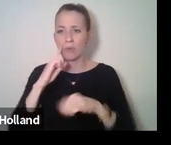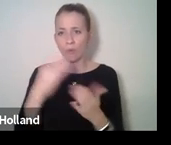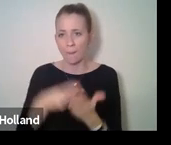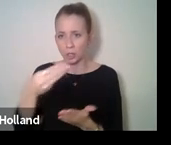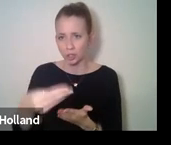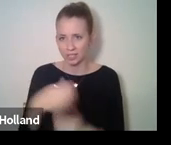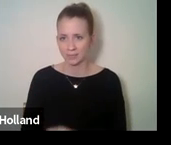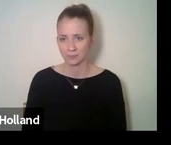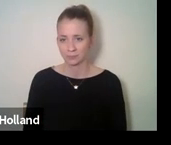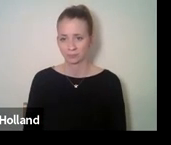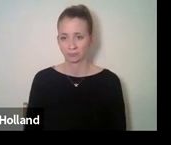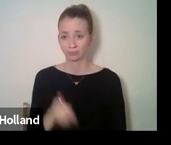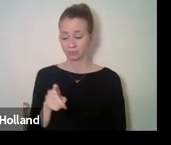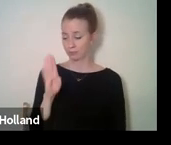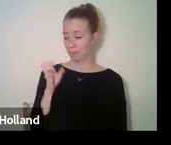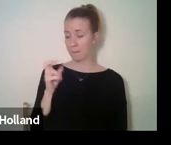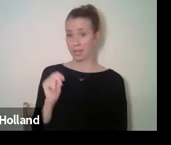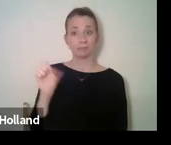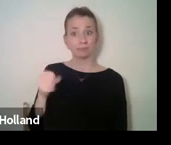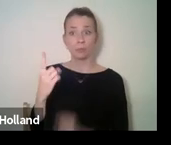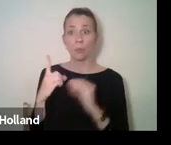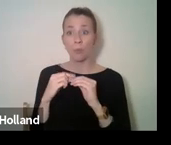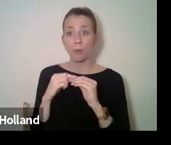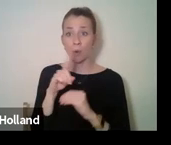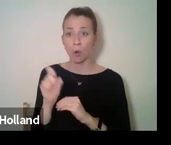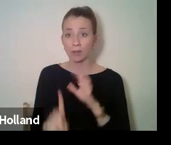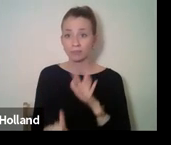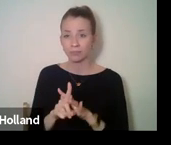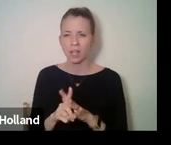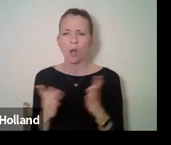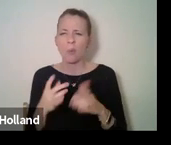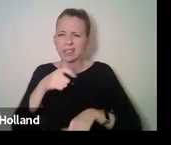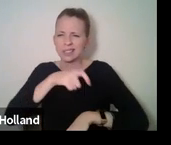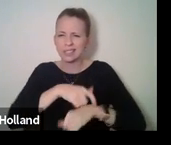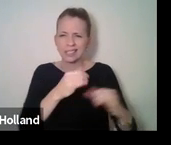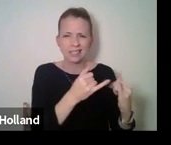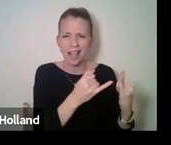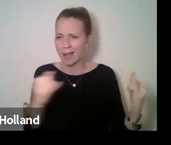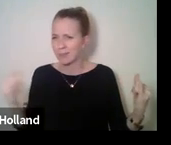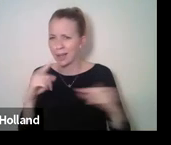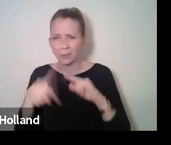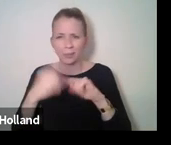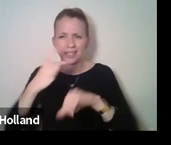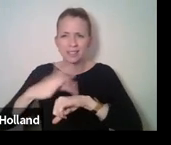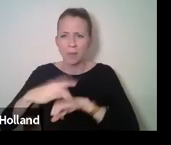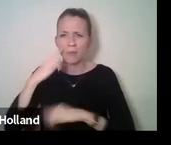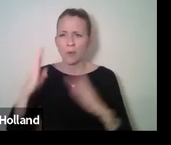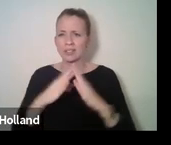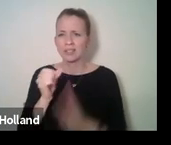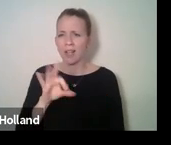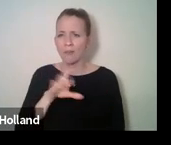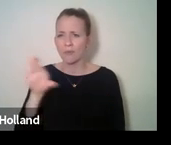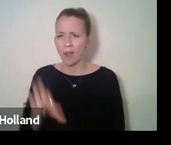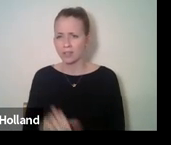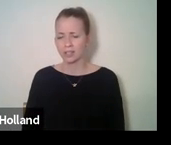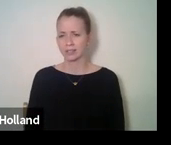Yeah, one more question just coming in. What is the timeline? When would this be available to the City of Rochester? Another great